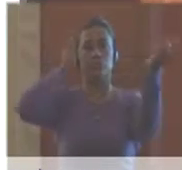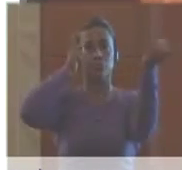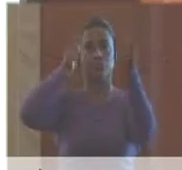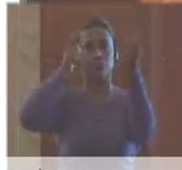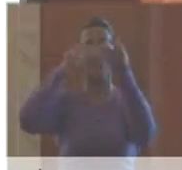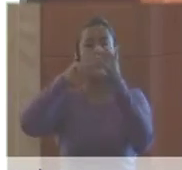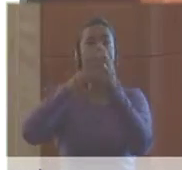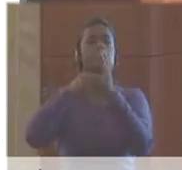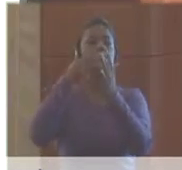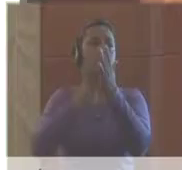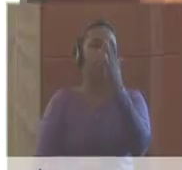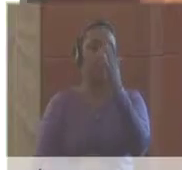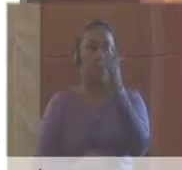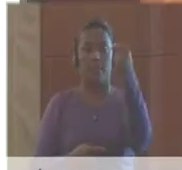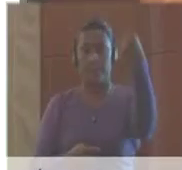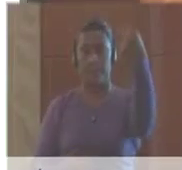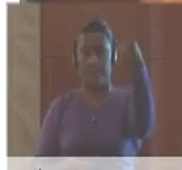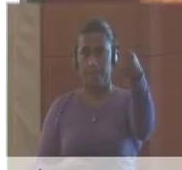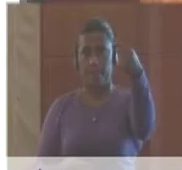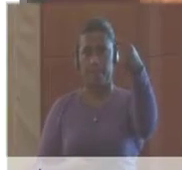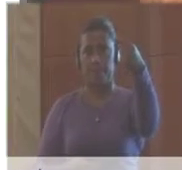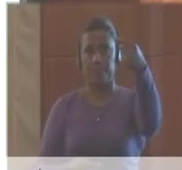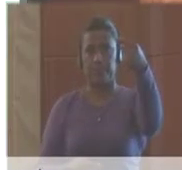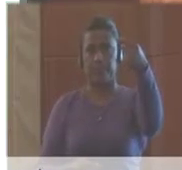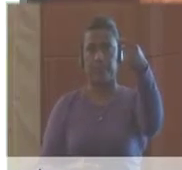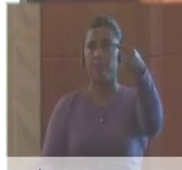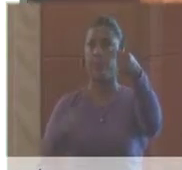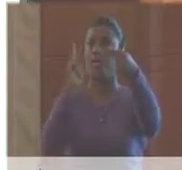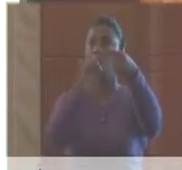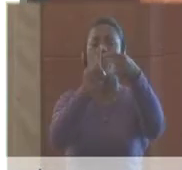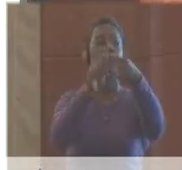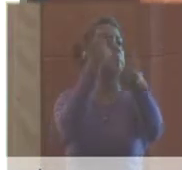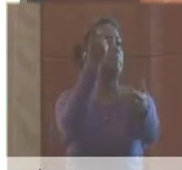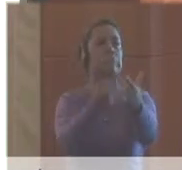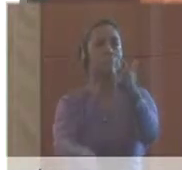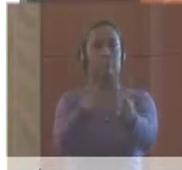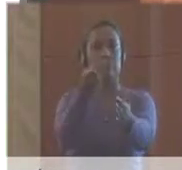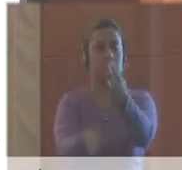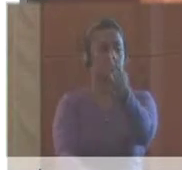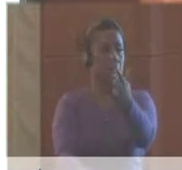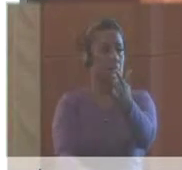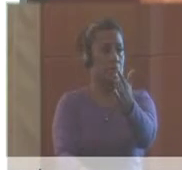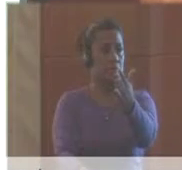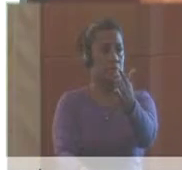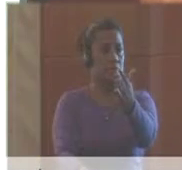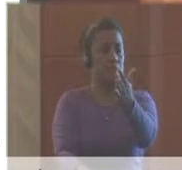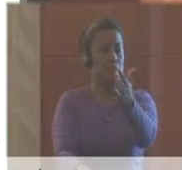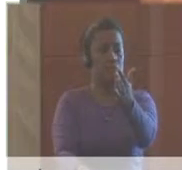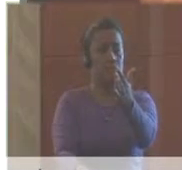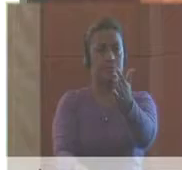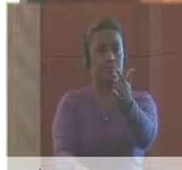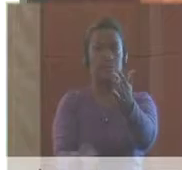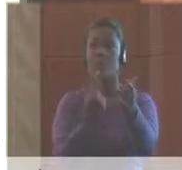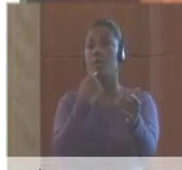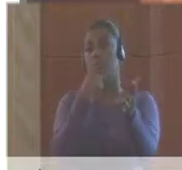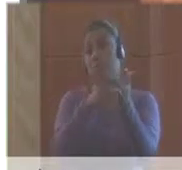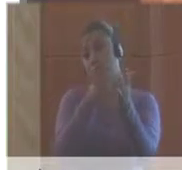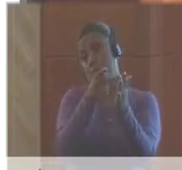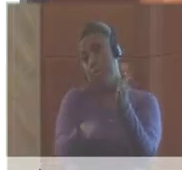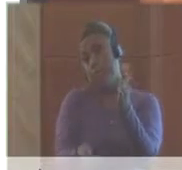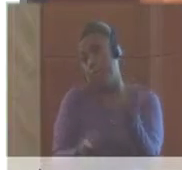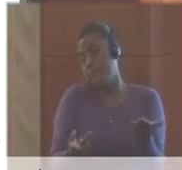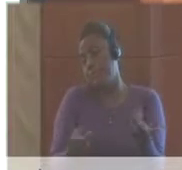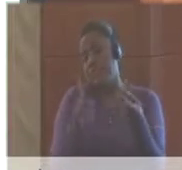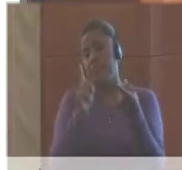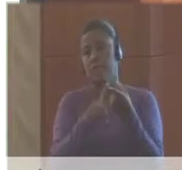Two more aspects of governance. First, consequences, we can say. A first